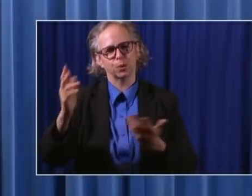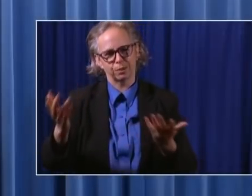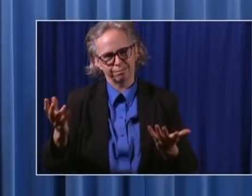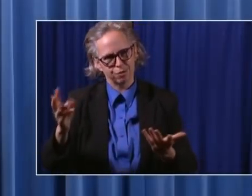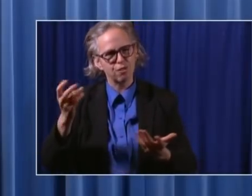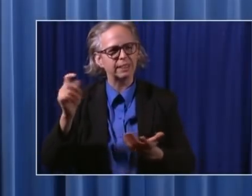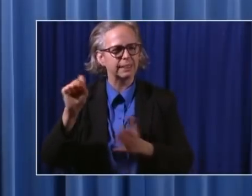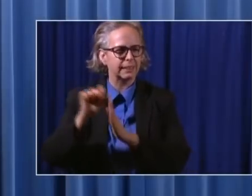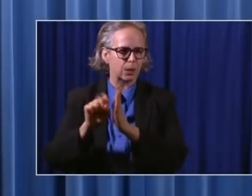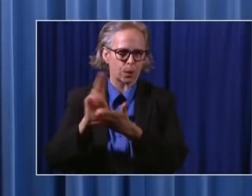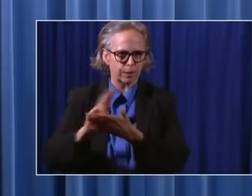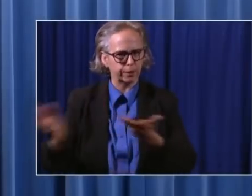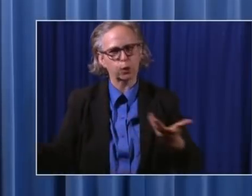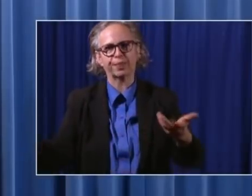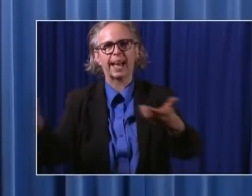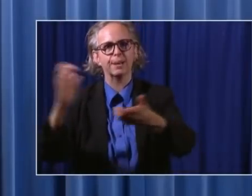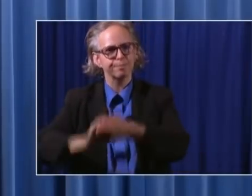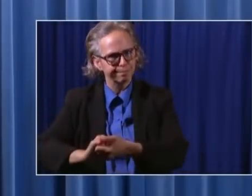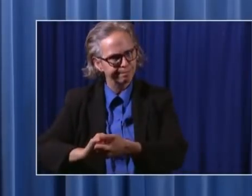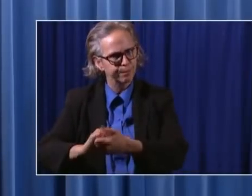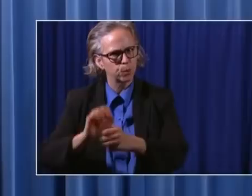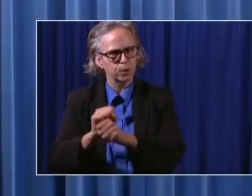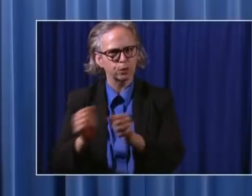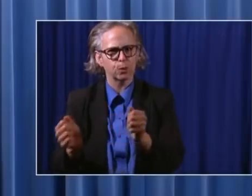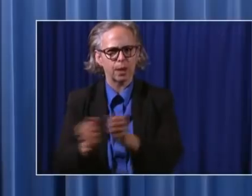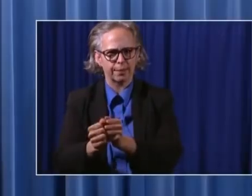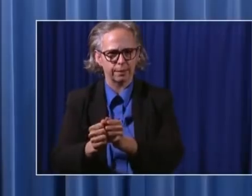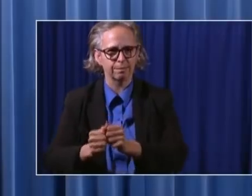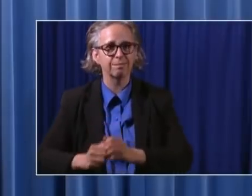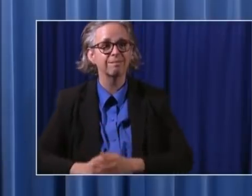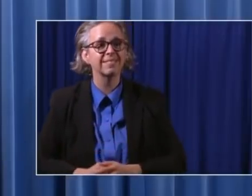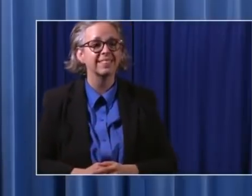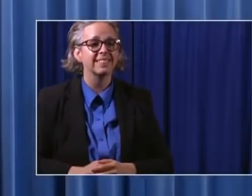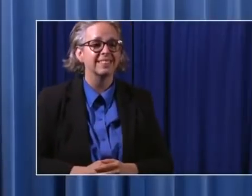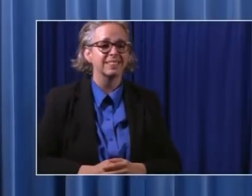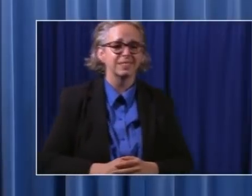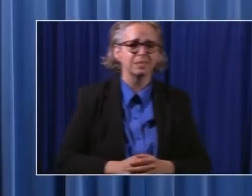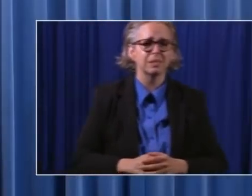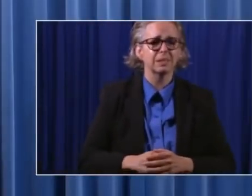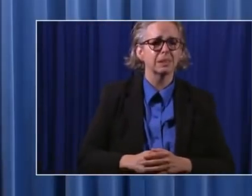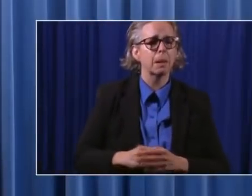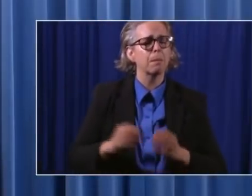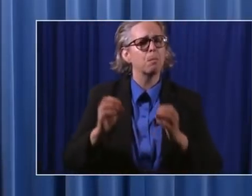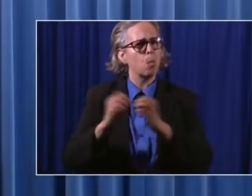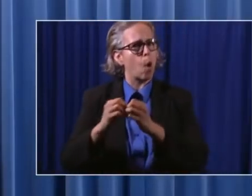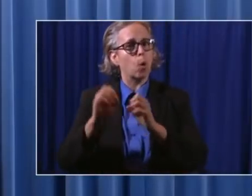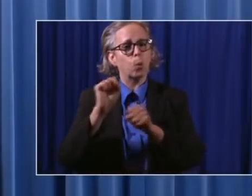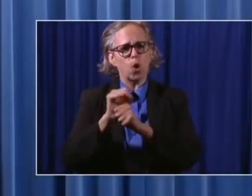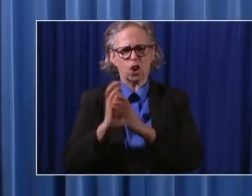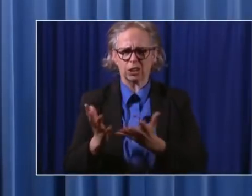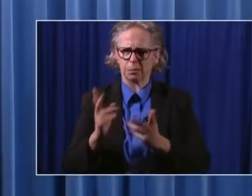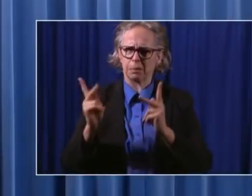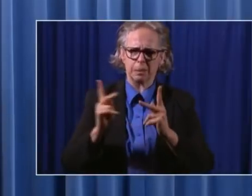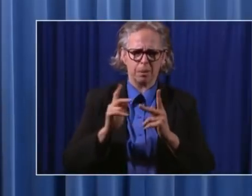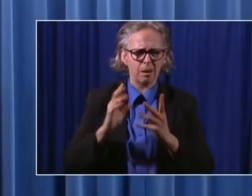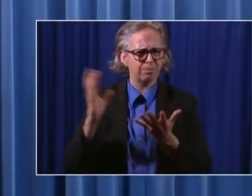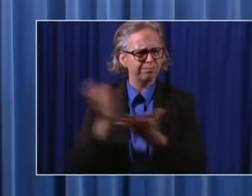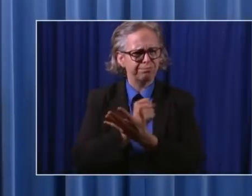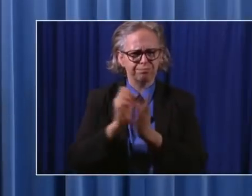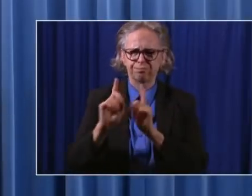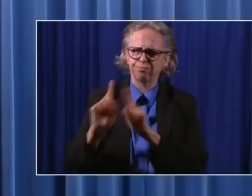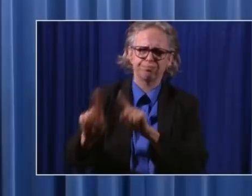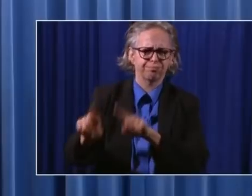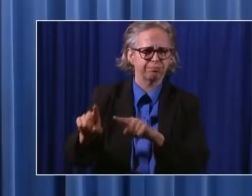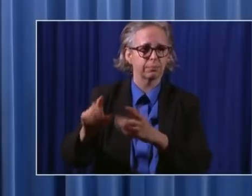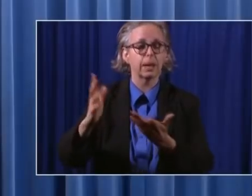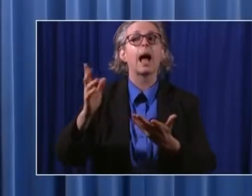have access to a pipeline of workers, and just really envisioned it. He dreamed it, and it came true, and we're